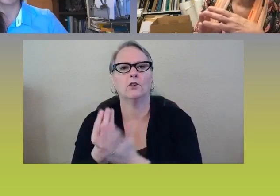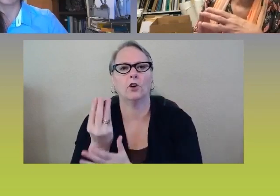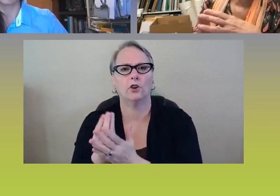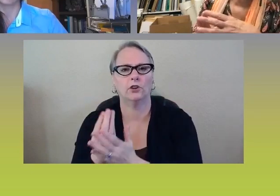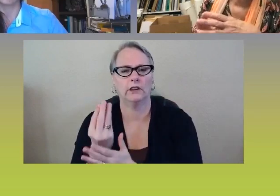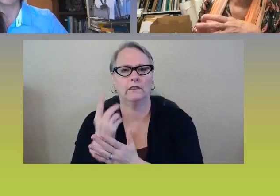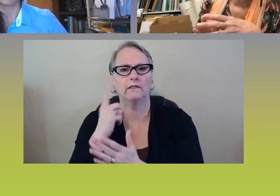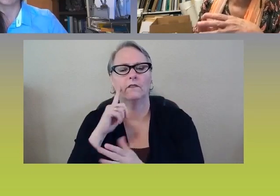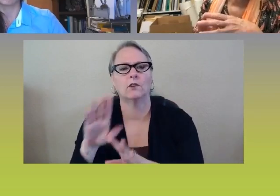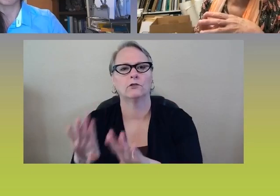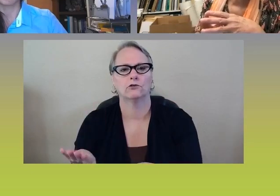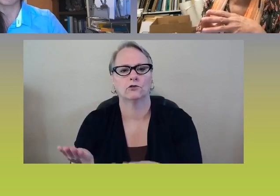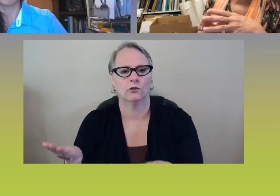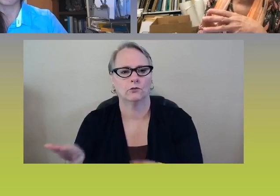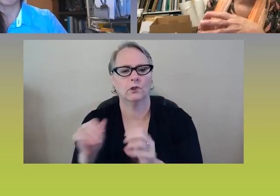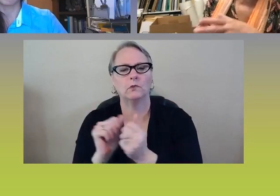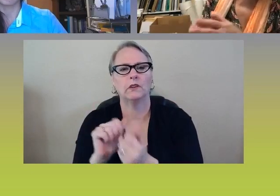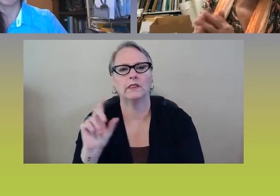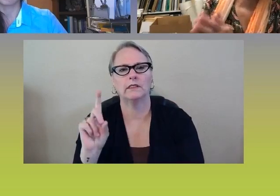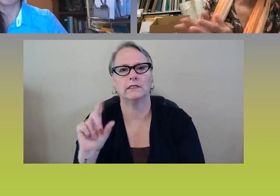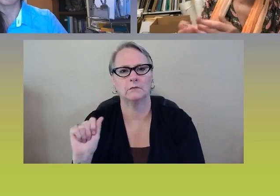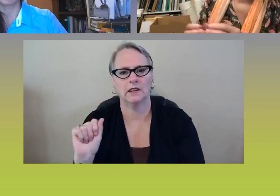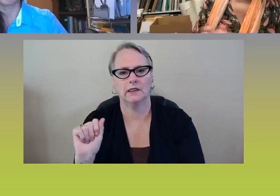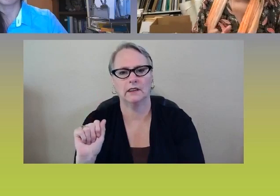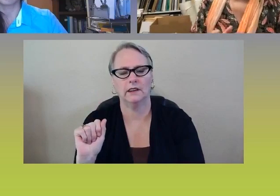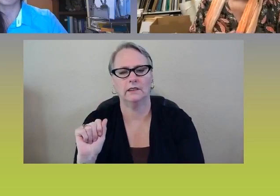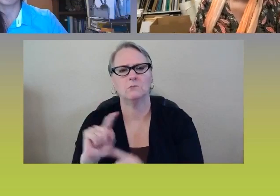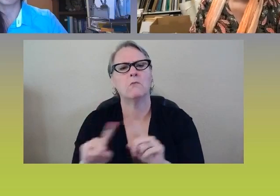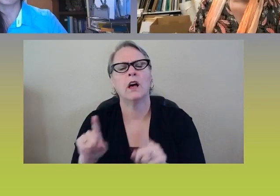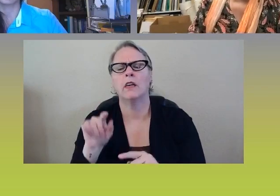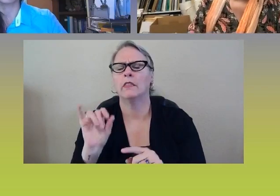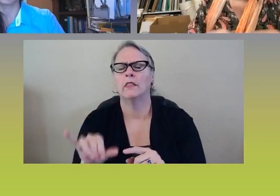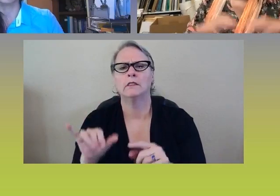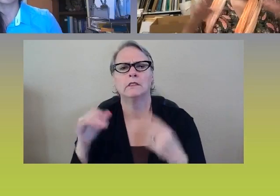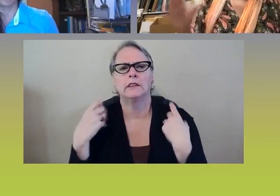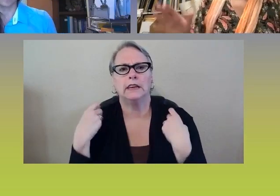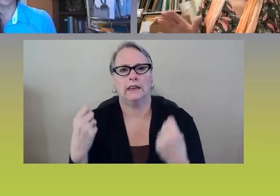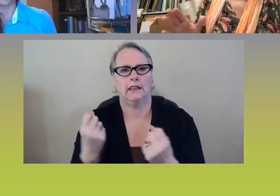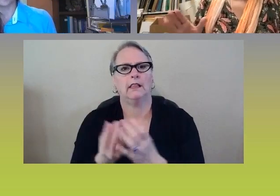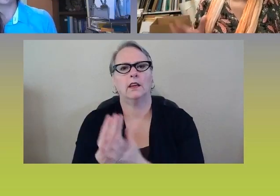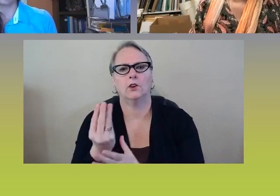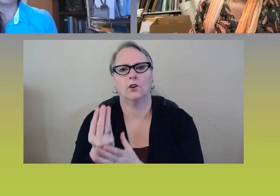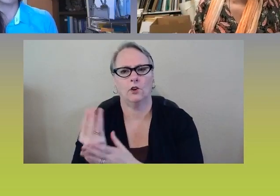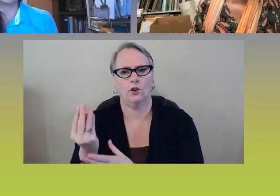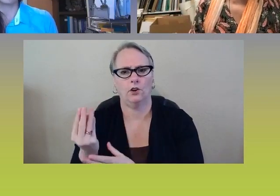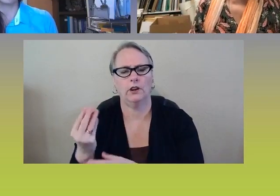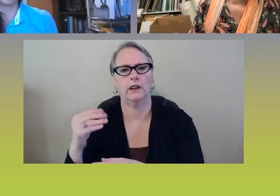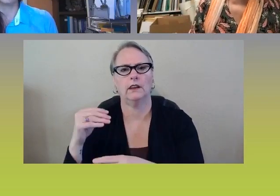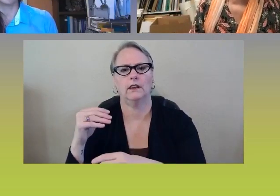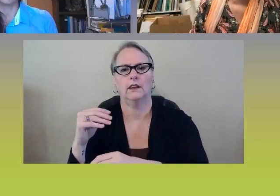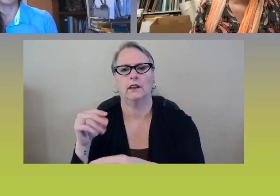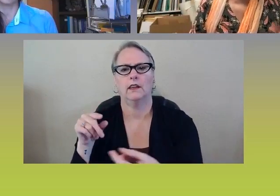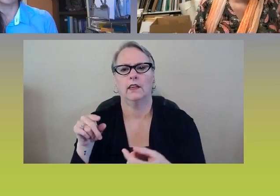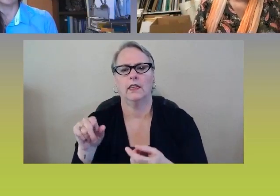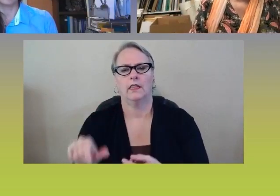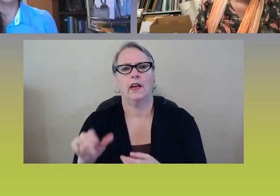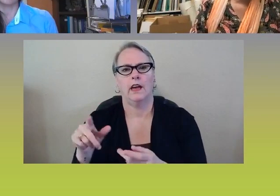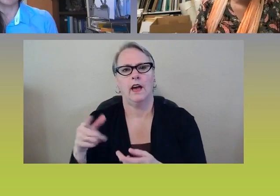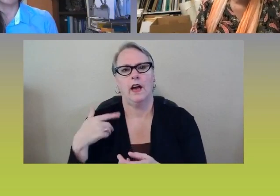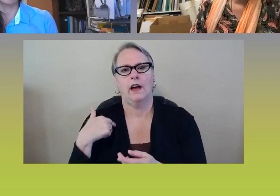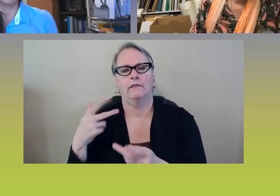for children with disabilities. But this healing garden have in the garden places to visit that had